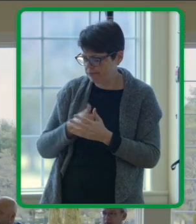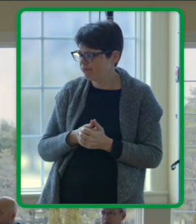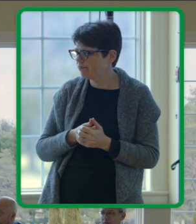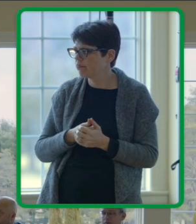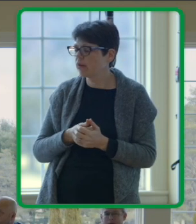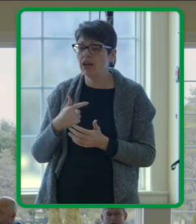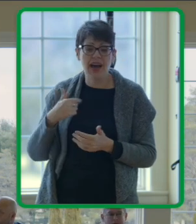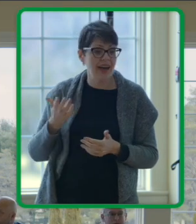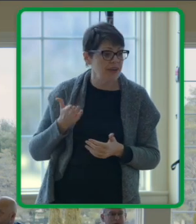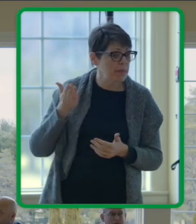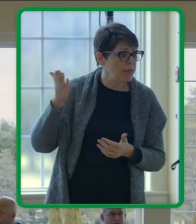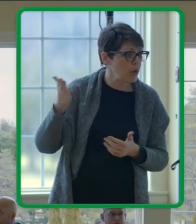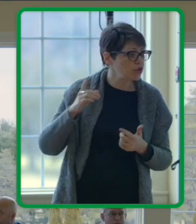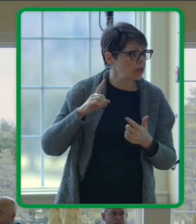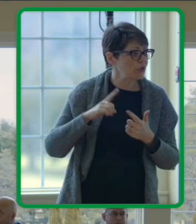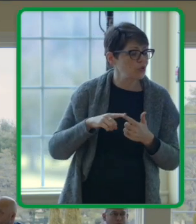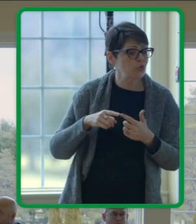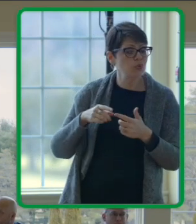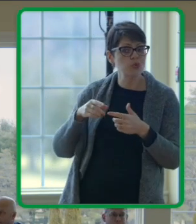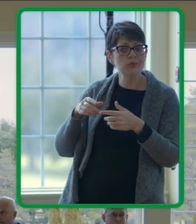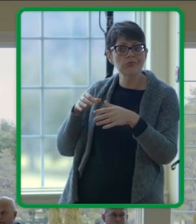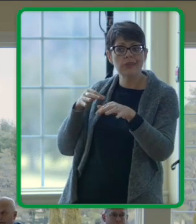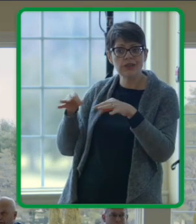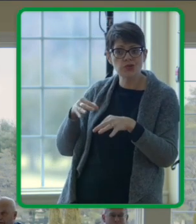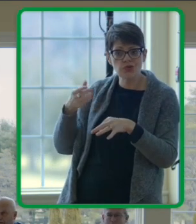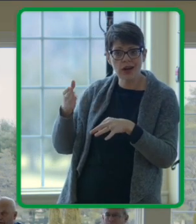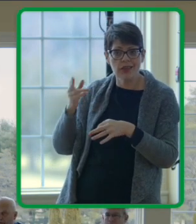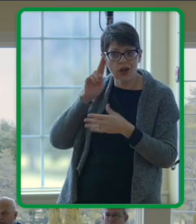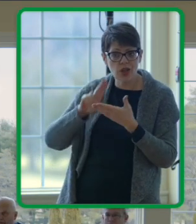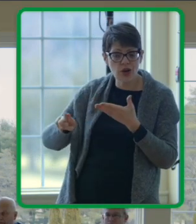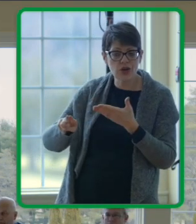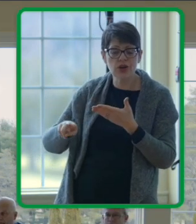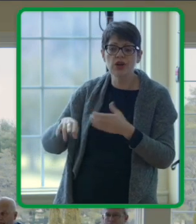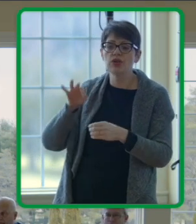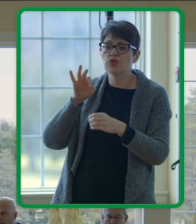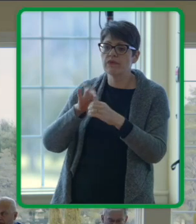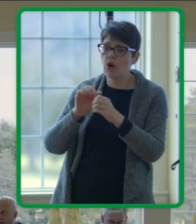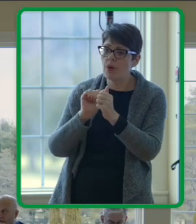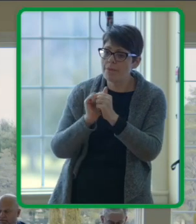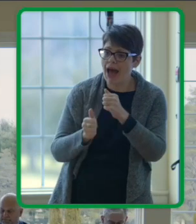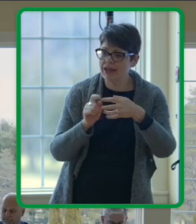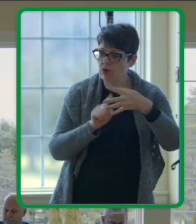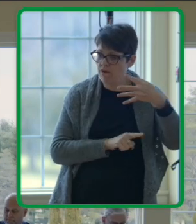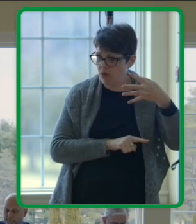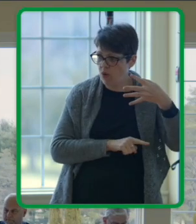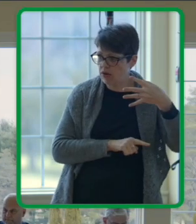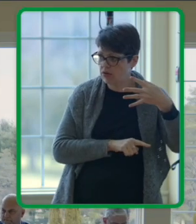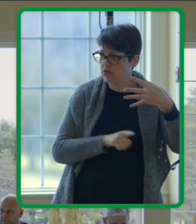May I have a motion to instruct the clerk to cast 1 ballot for the slate of candidates as nominated?